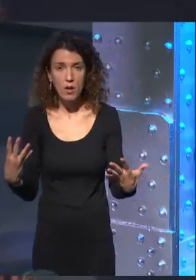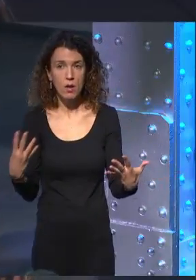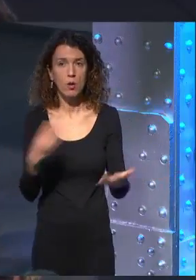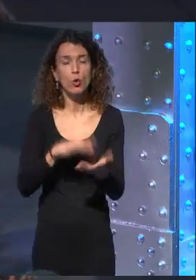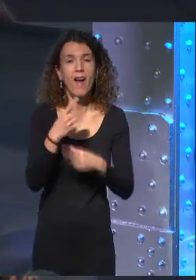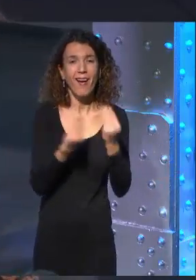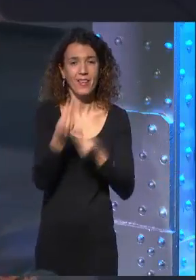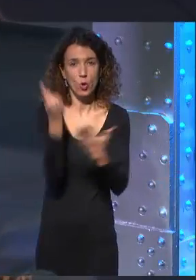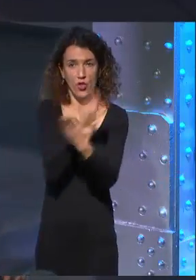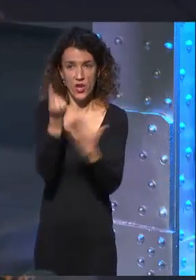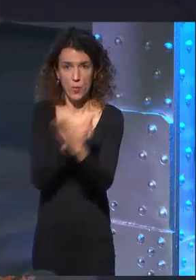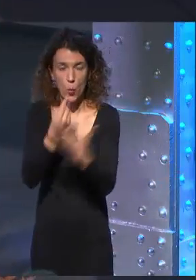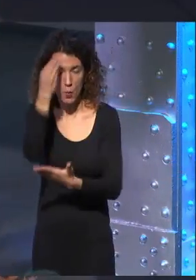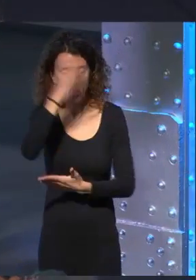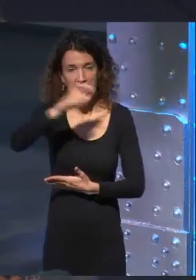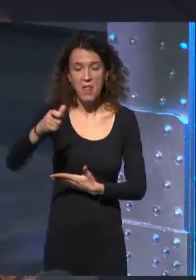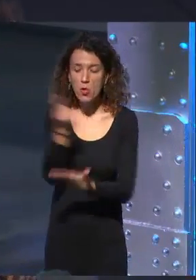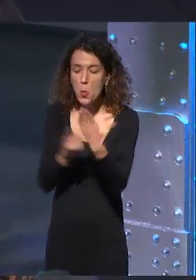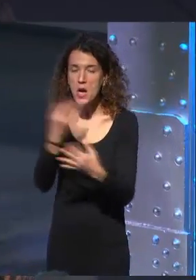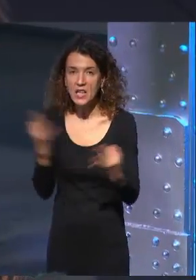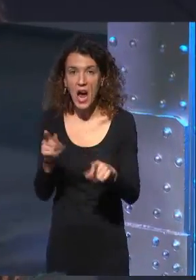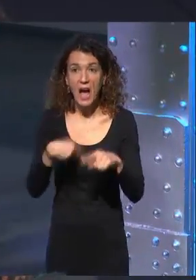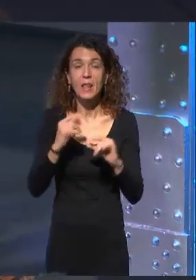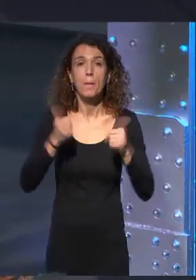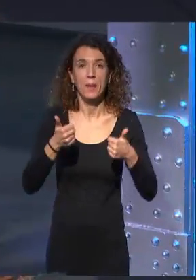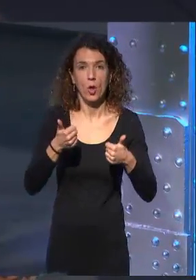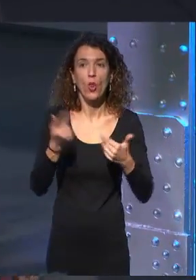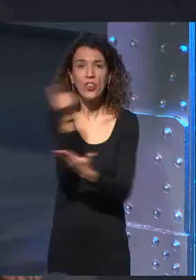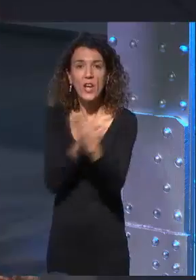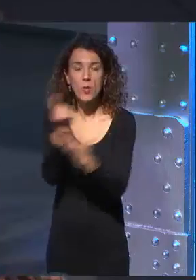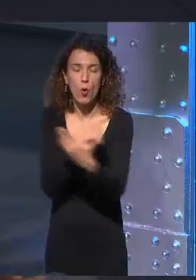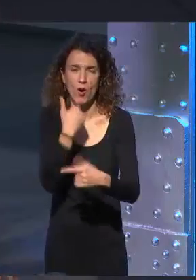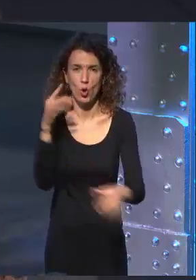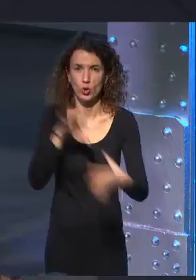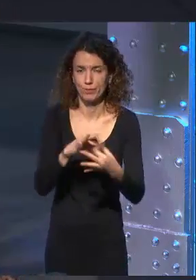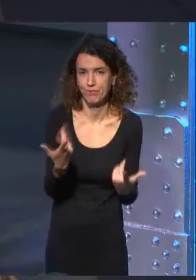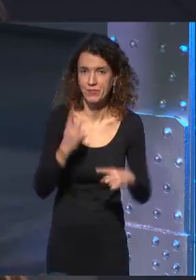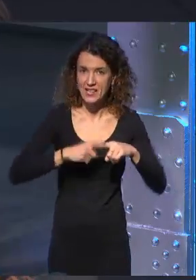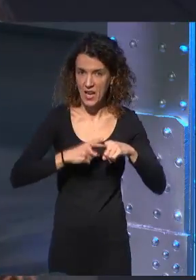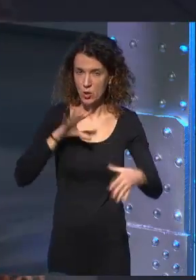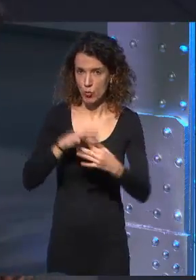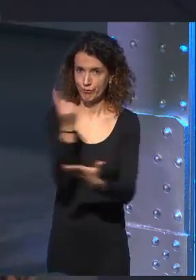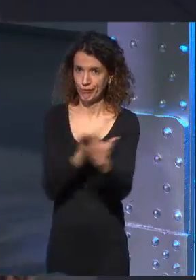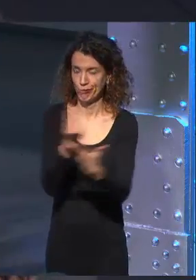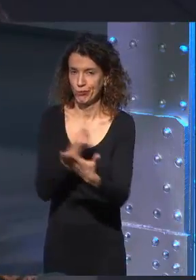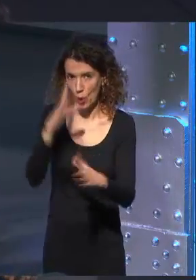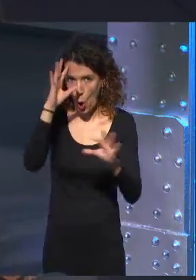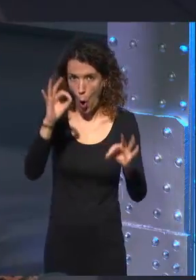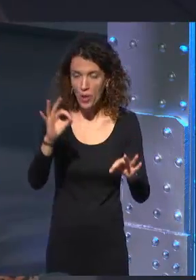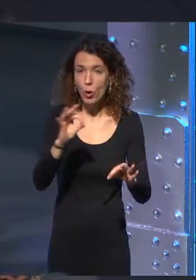games with 8 or 9-year-old people, they were drawing, and they had to guess out what they were drawing until they started